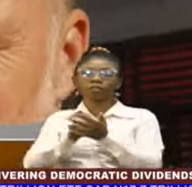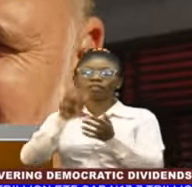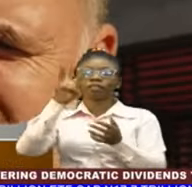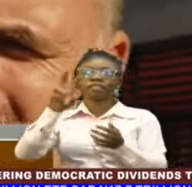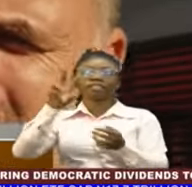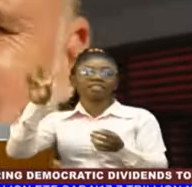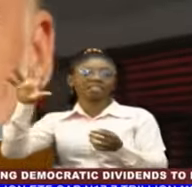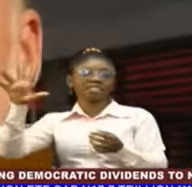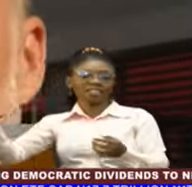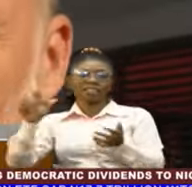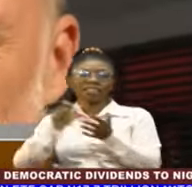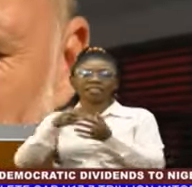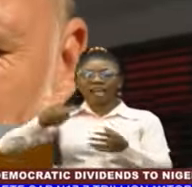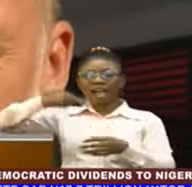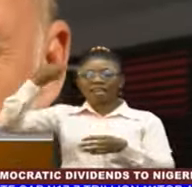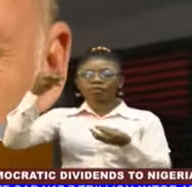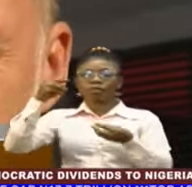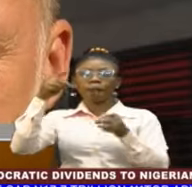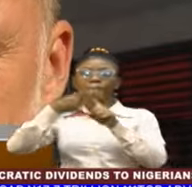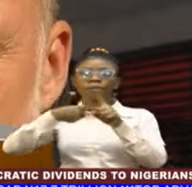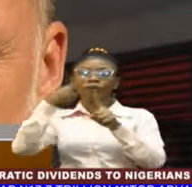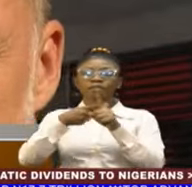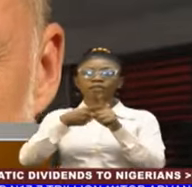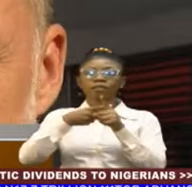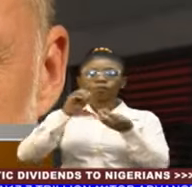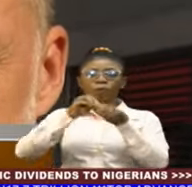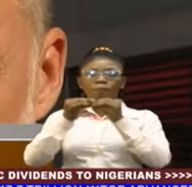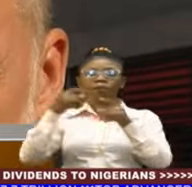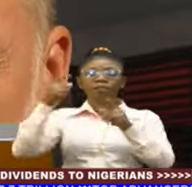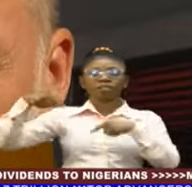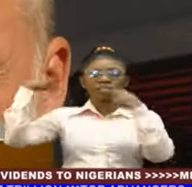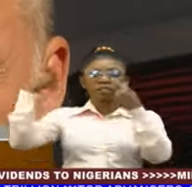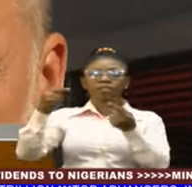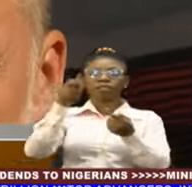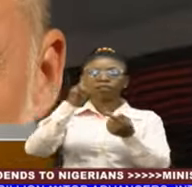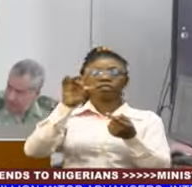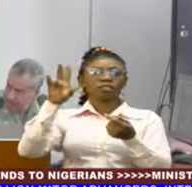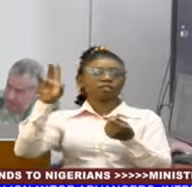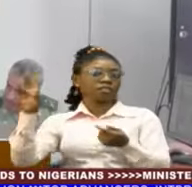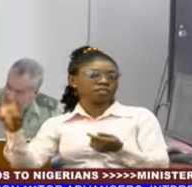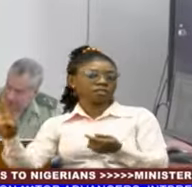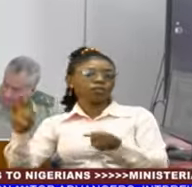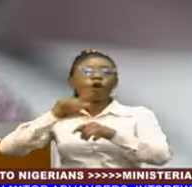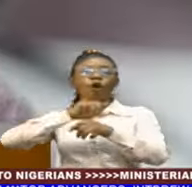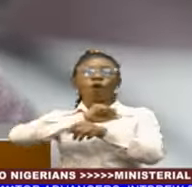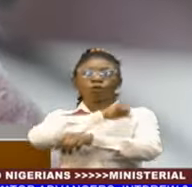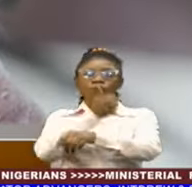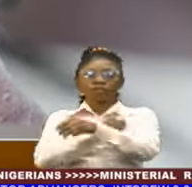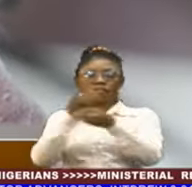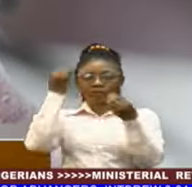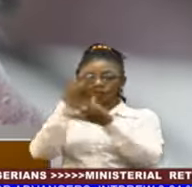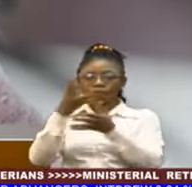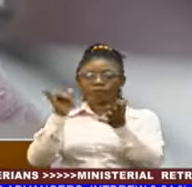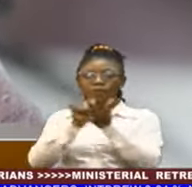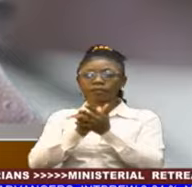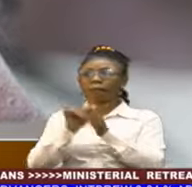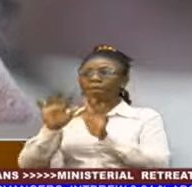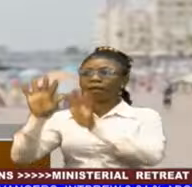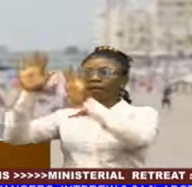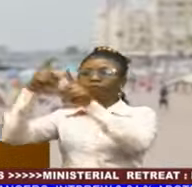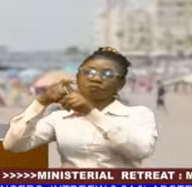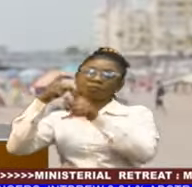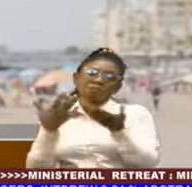21,363, the highest monthly figure since early 2016. Authorities say most smuggled migrants are from either